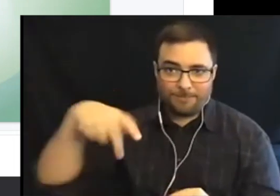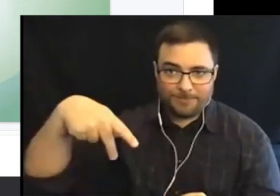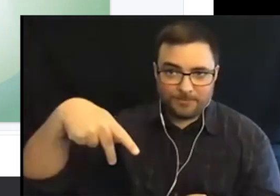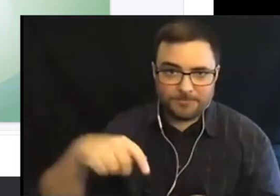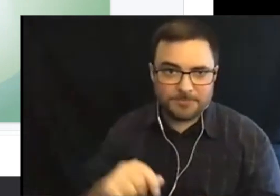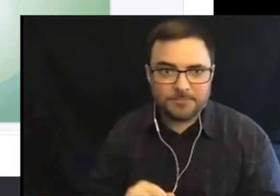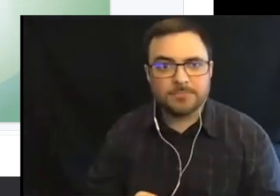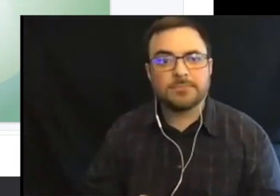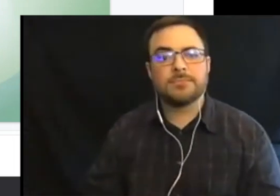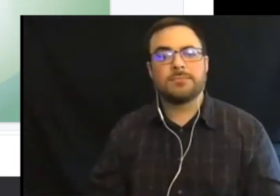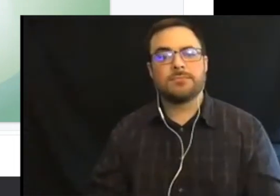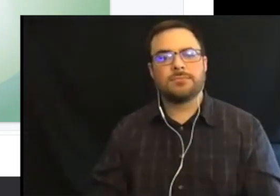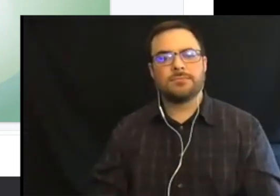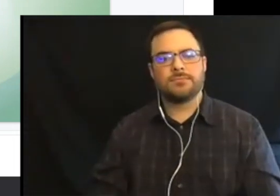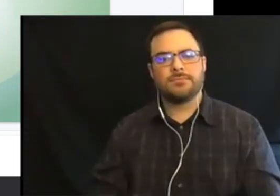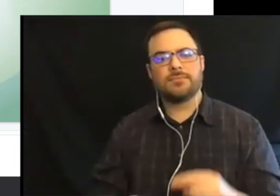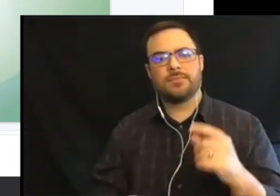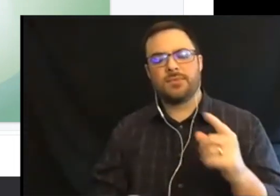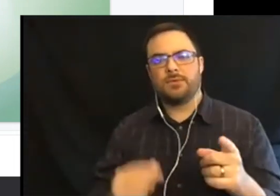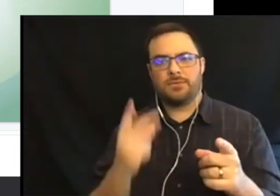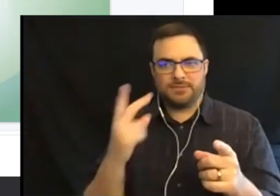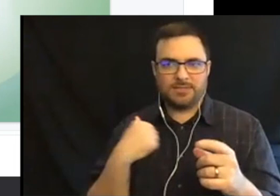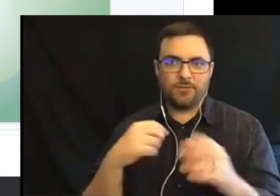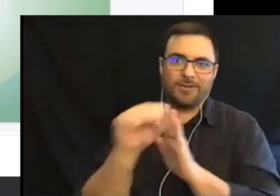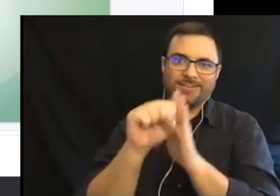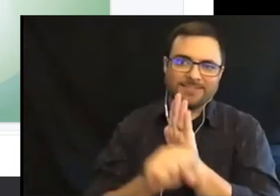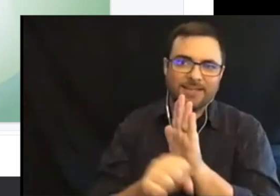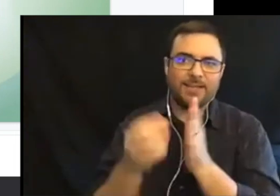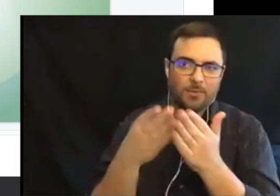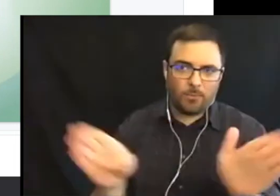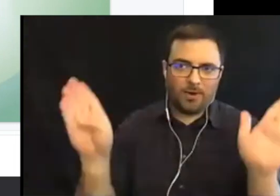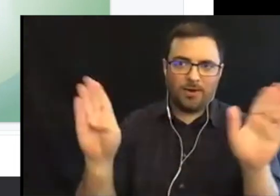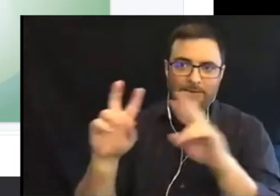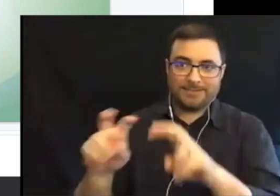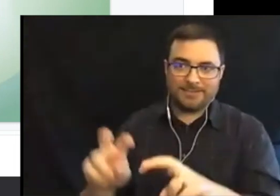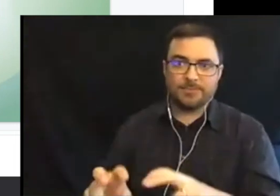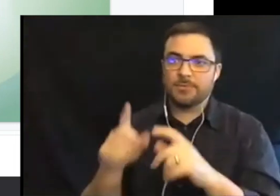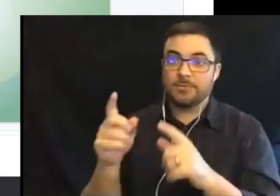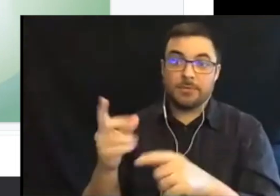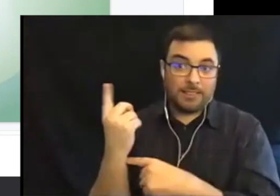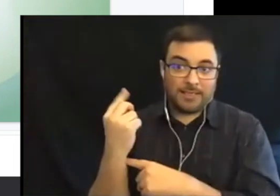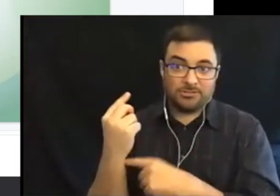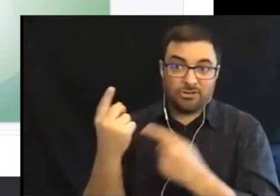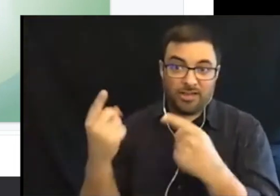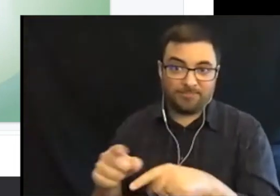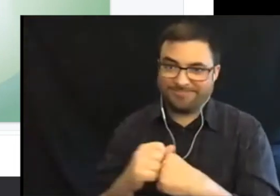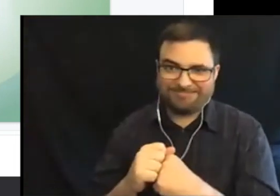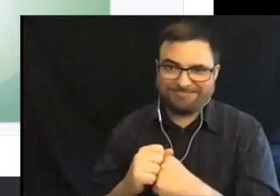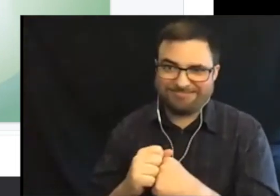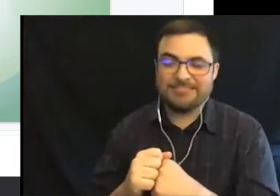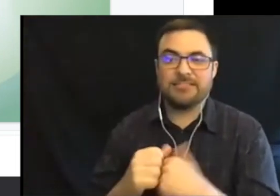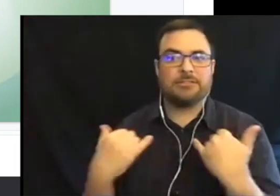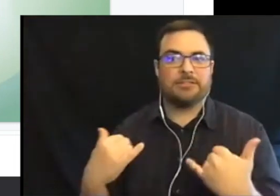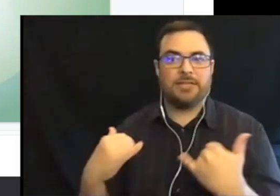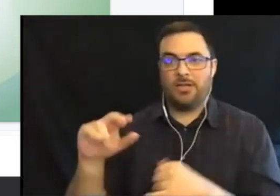then we put a bunch of links in here for statewide assessments. As we know, last year they didn't happen. As of right now,